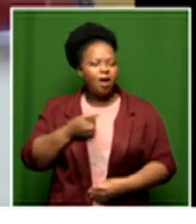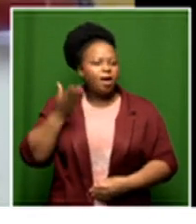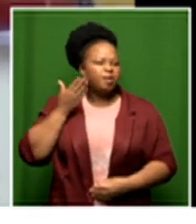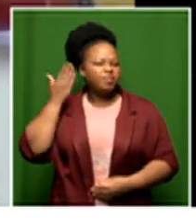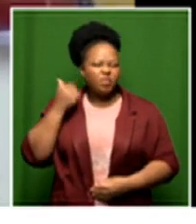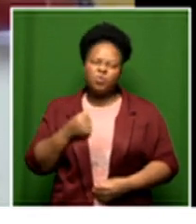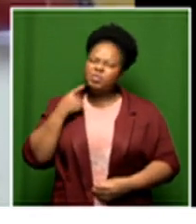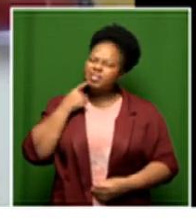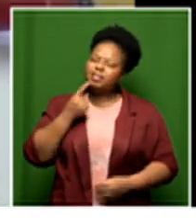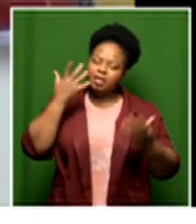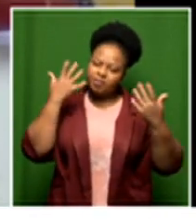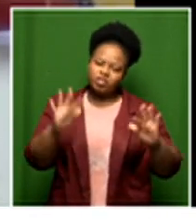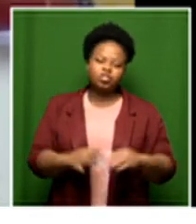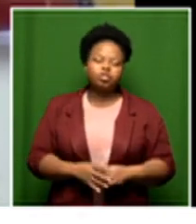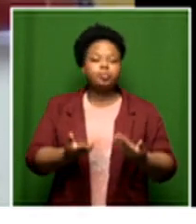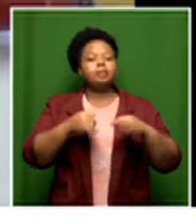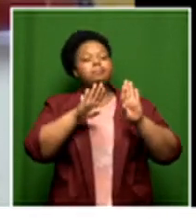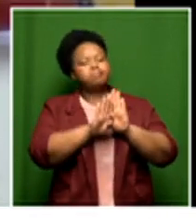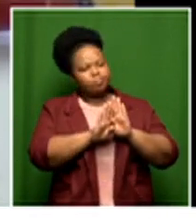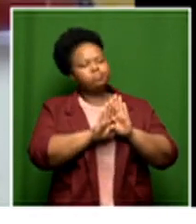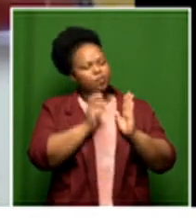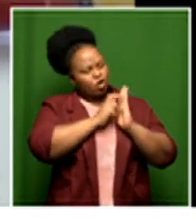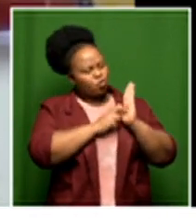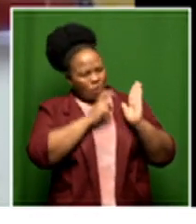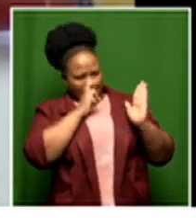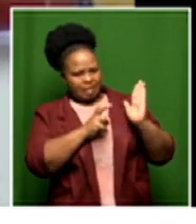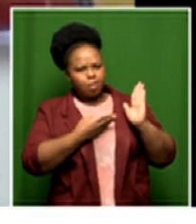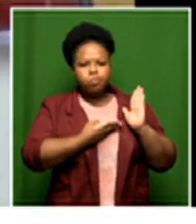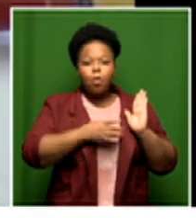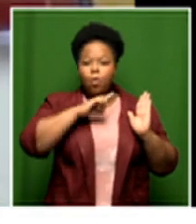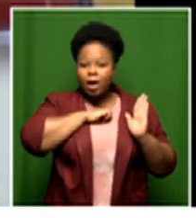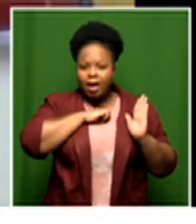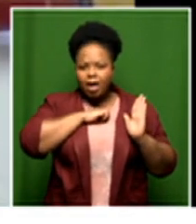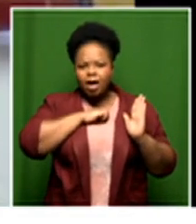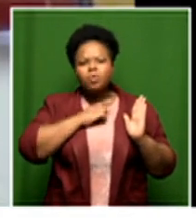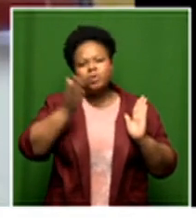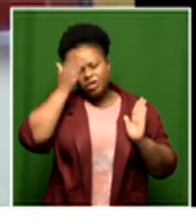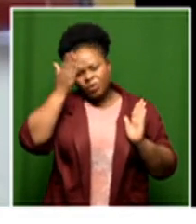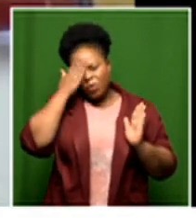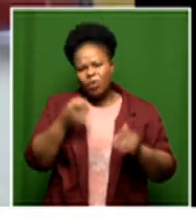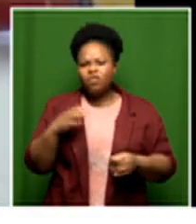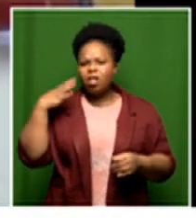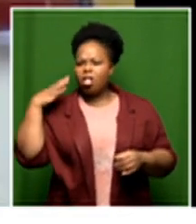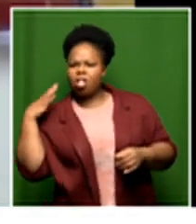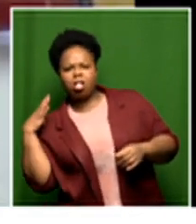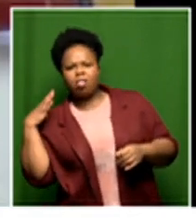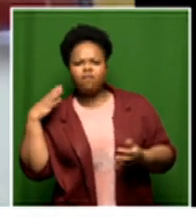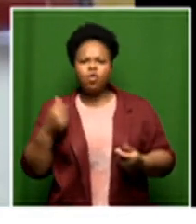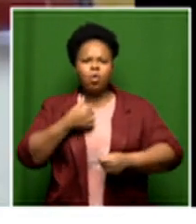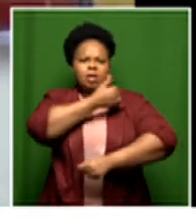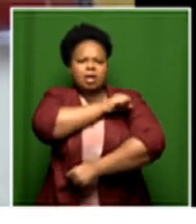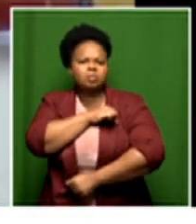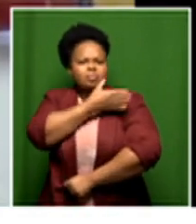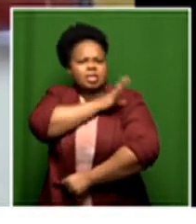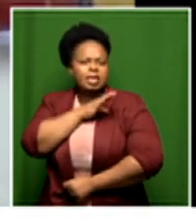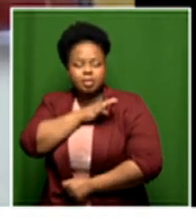that lockdowns is there because there's a strain on the healthcare system. Currently, no strain on the healthcare